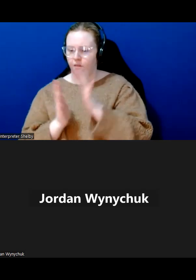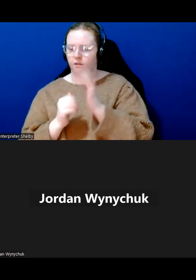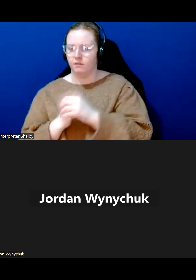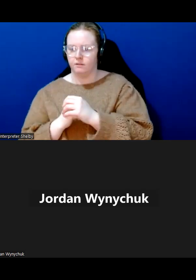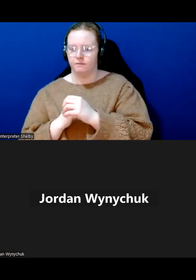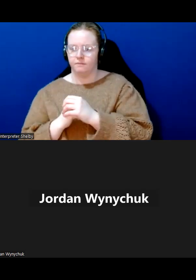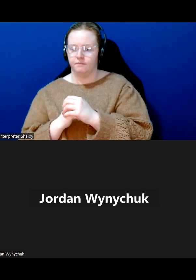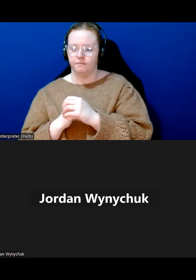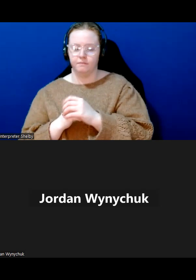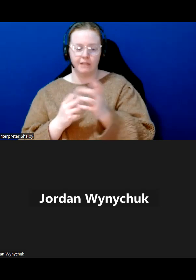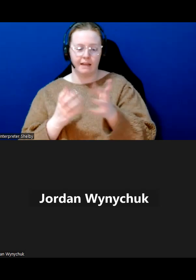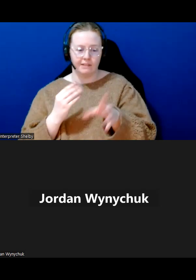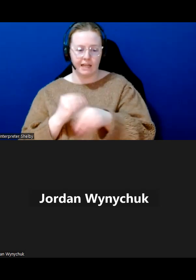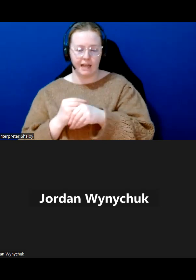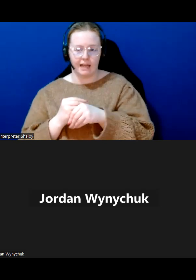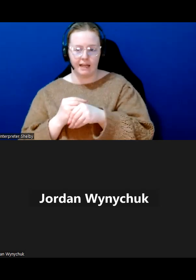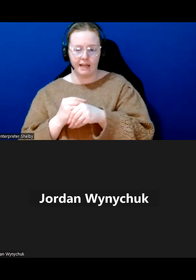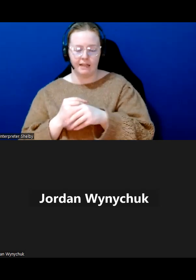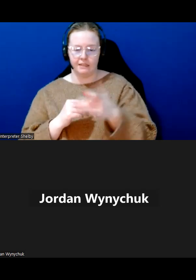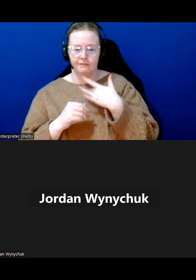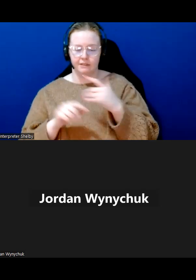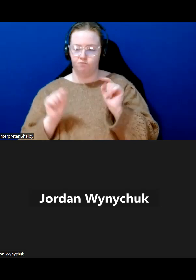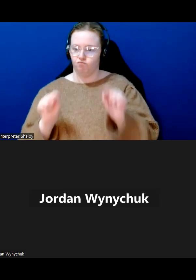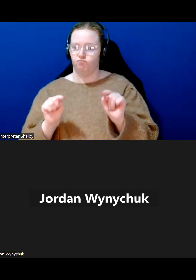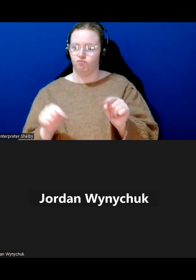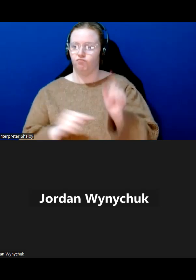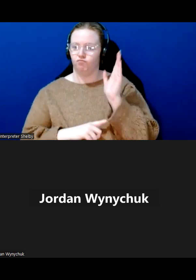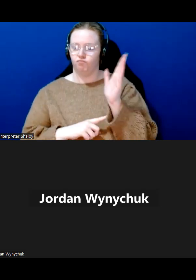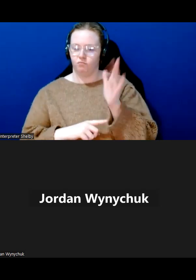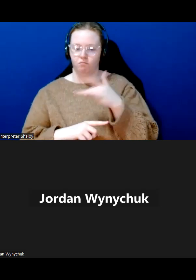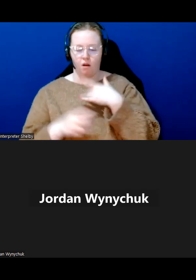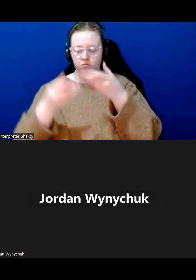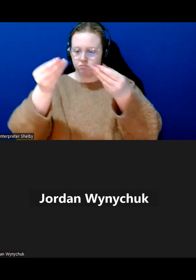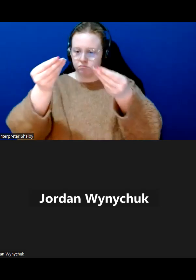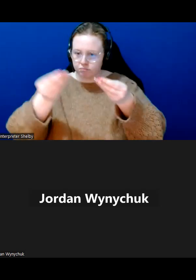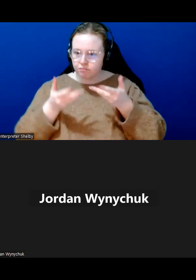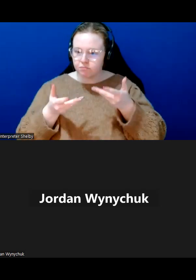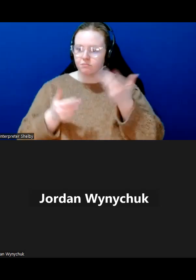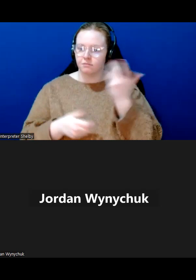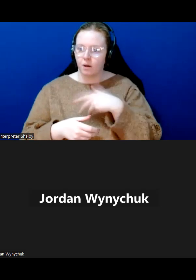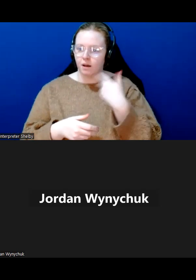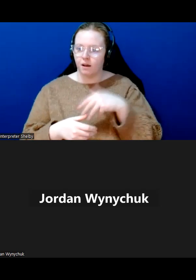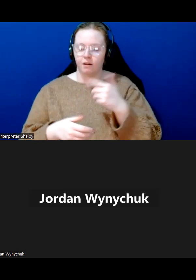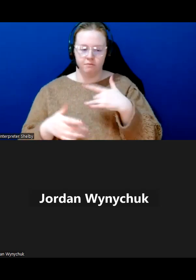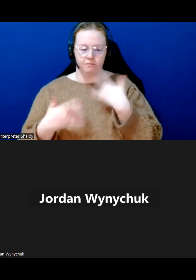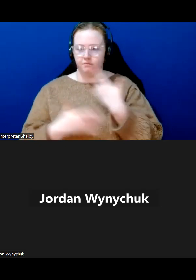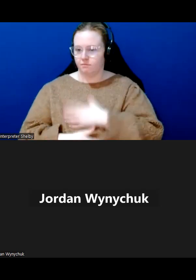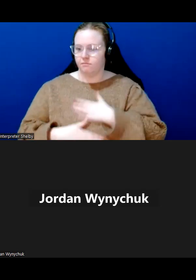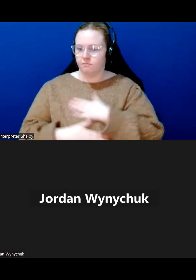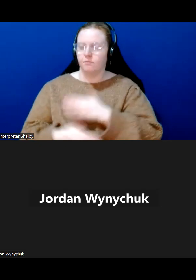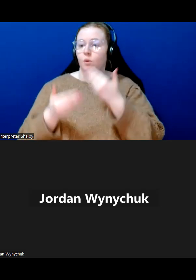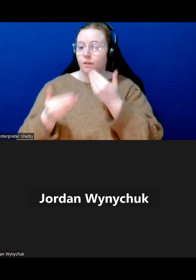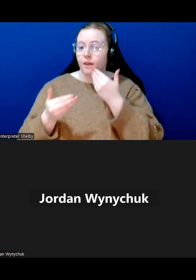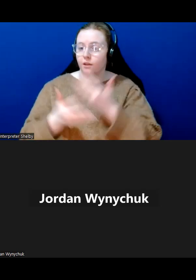I have to say, I found this session extremely informative. I truly enjoyed it. Thank you so